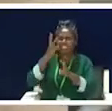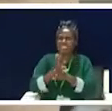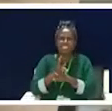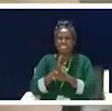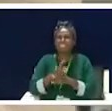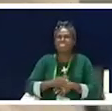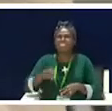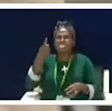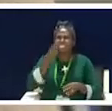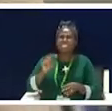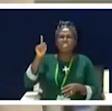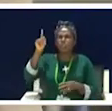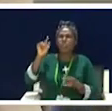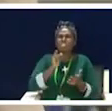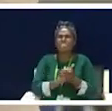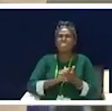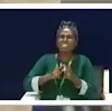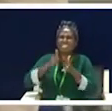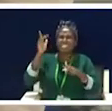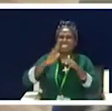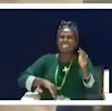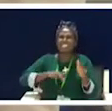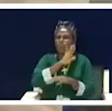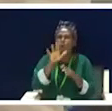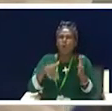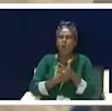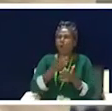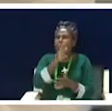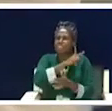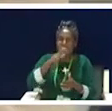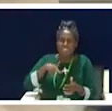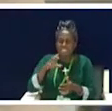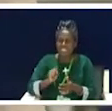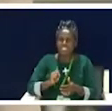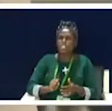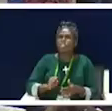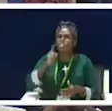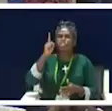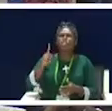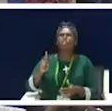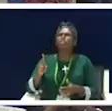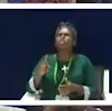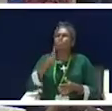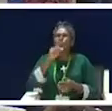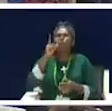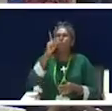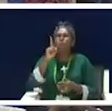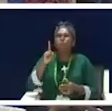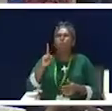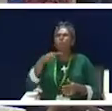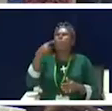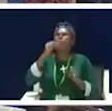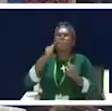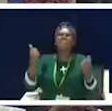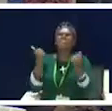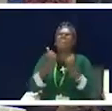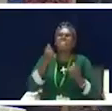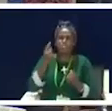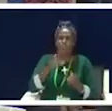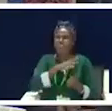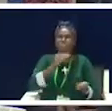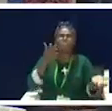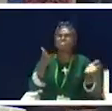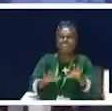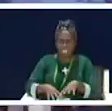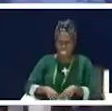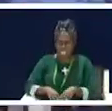kwajo ikudo bato jobalo. Tani yon for you dia okita e dugolu. Talon le bao dia koma farapa. Ayer ayer